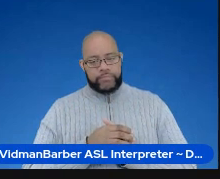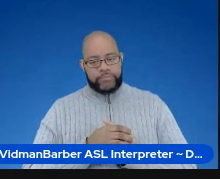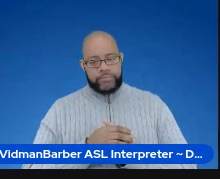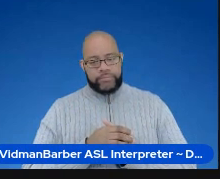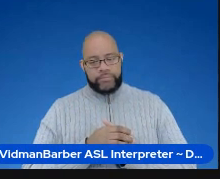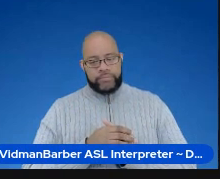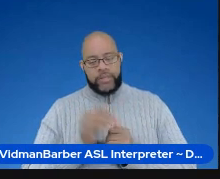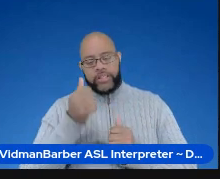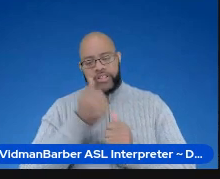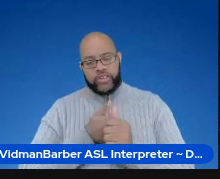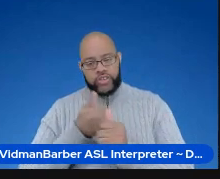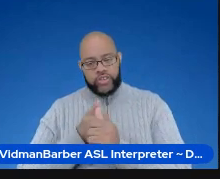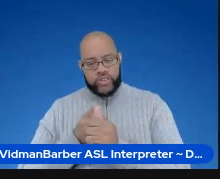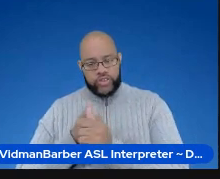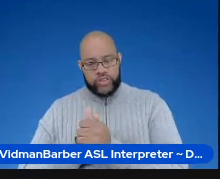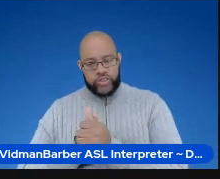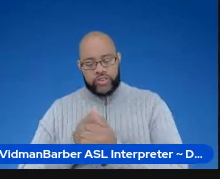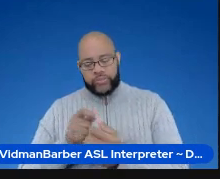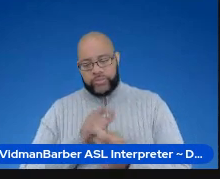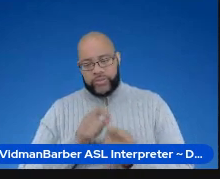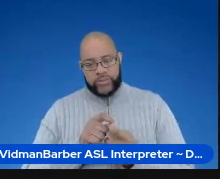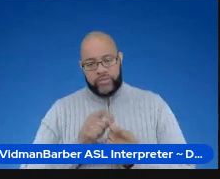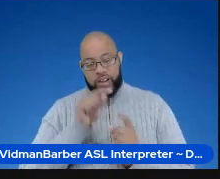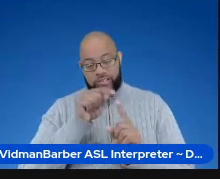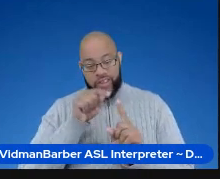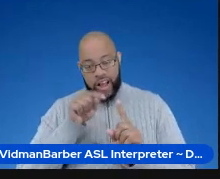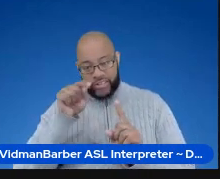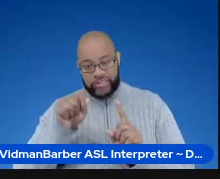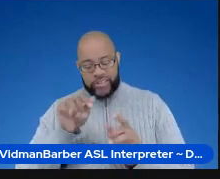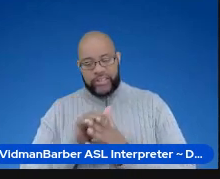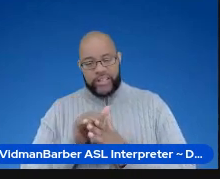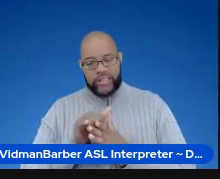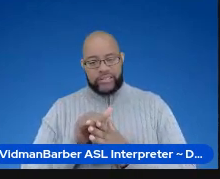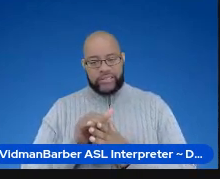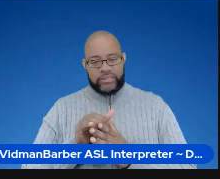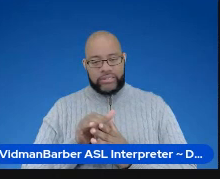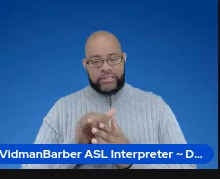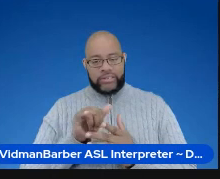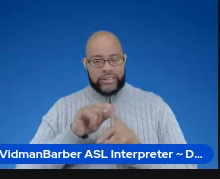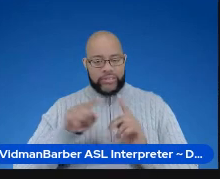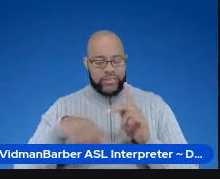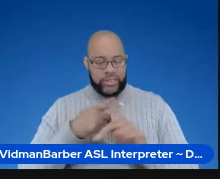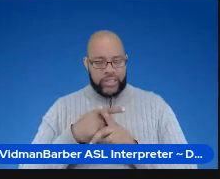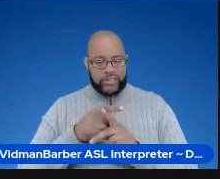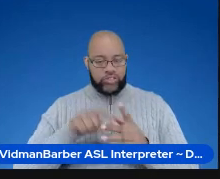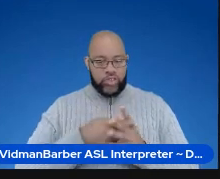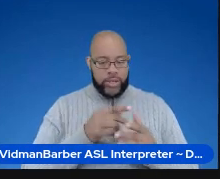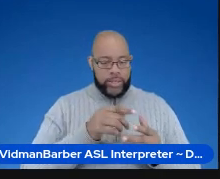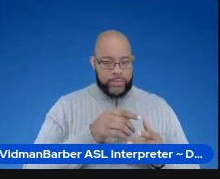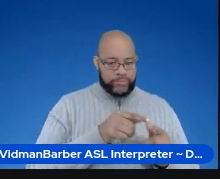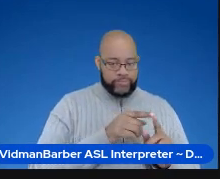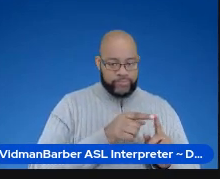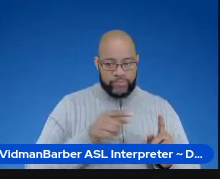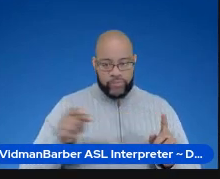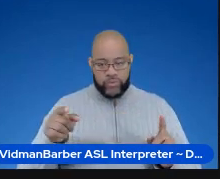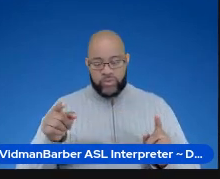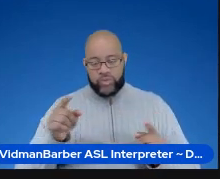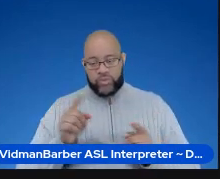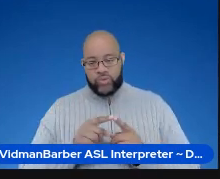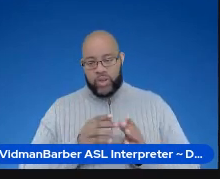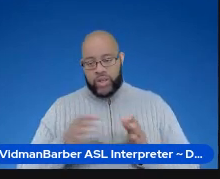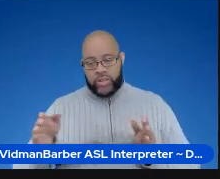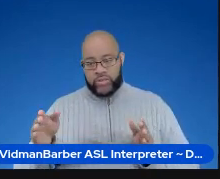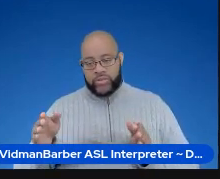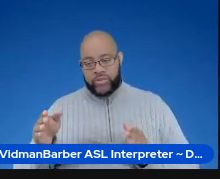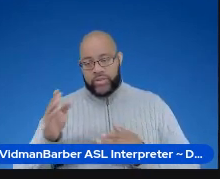and each particular dot is a single nucleotide polymorphism starting at the beginning of chromosome 1 and finishing at the end of